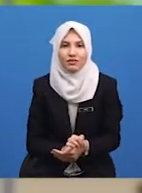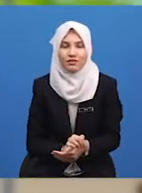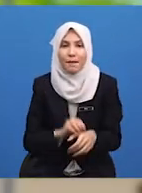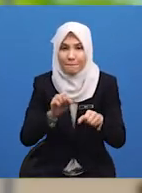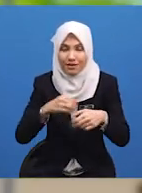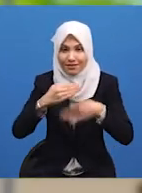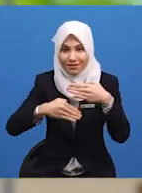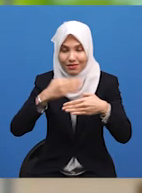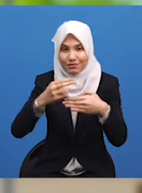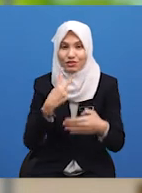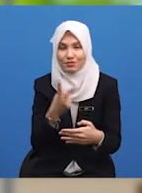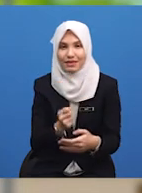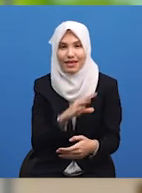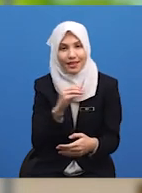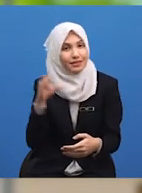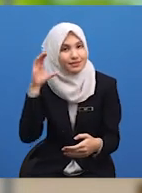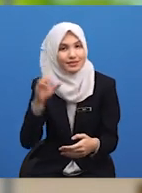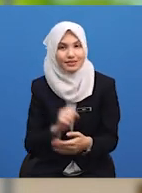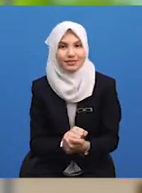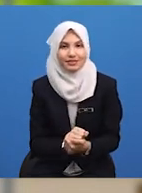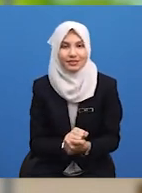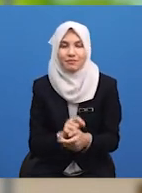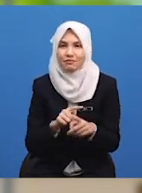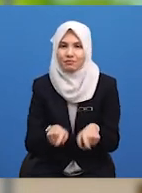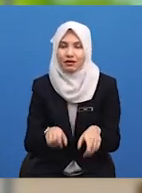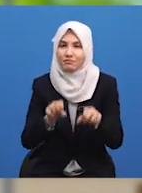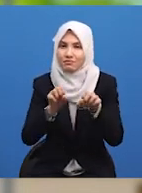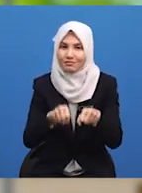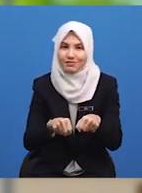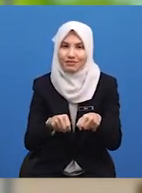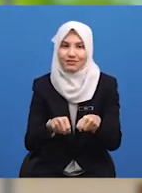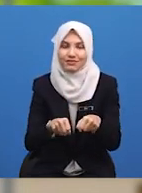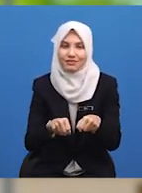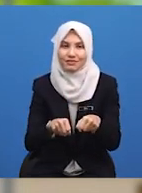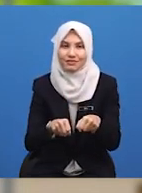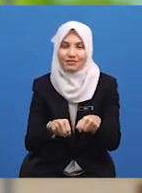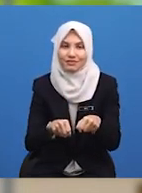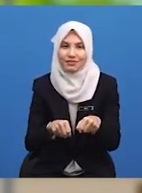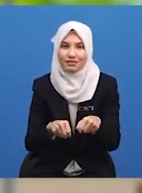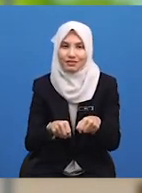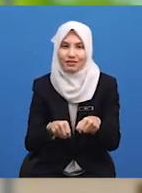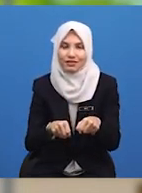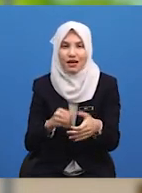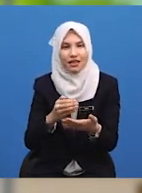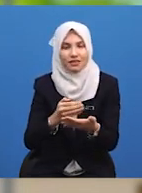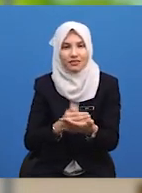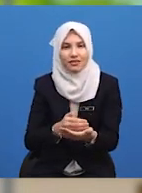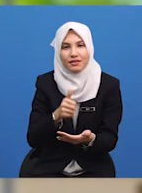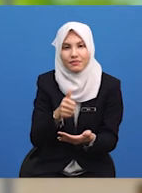your speaking and listening skills, but you also learn valuable lessons on how to